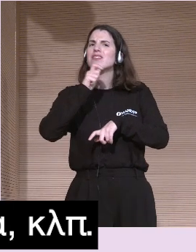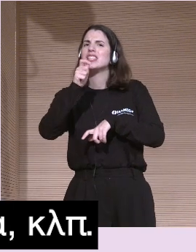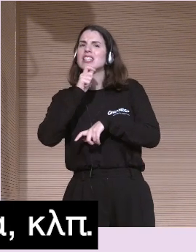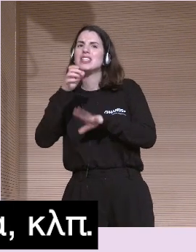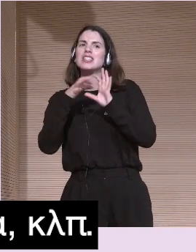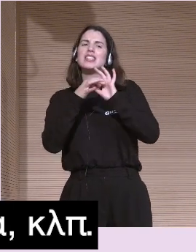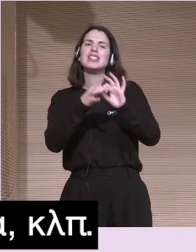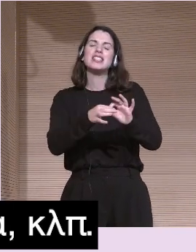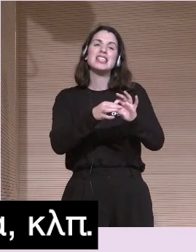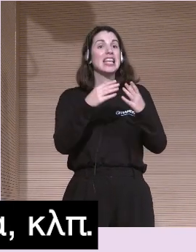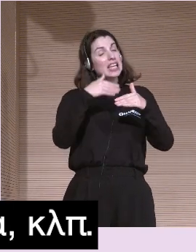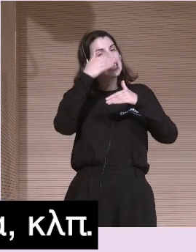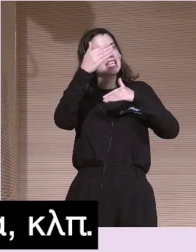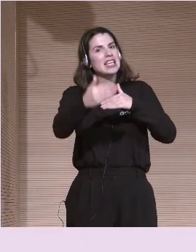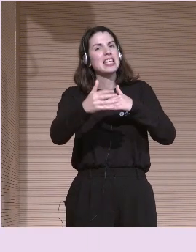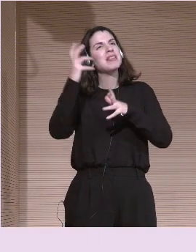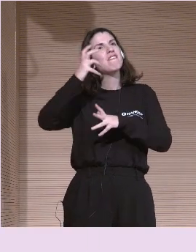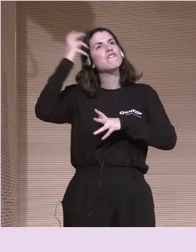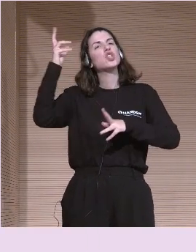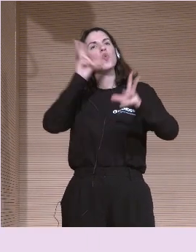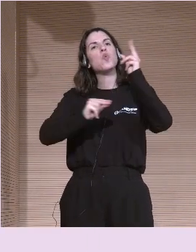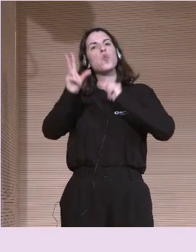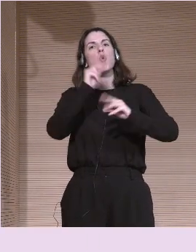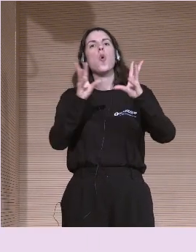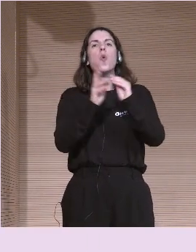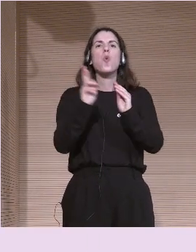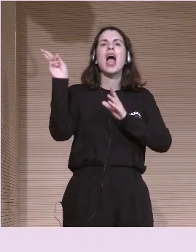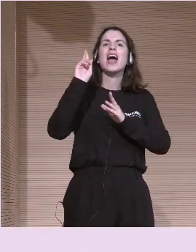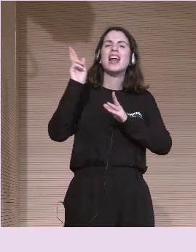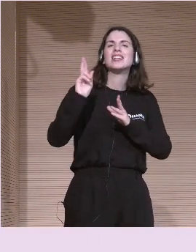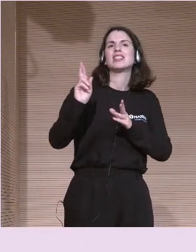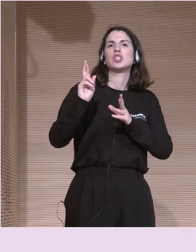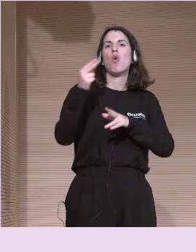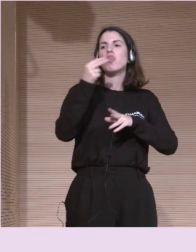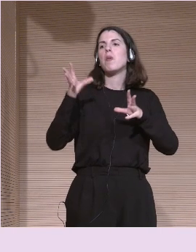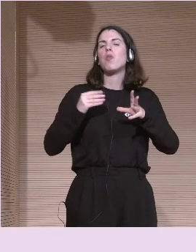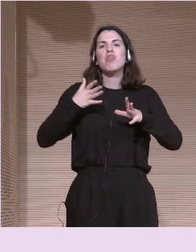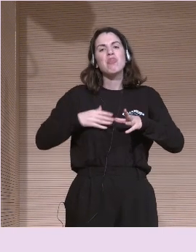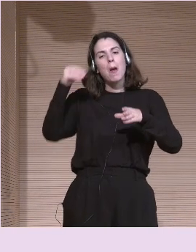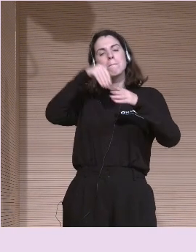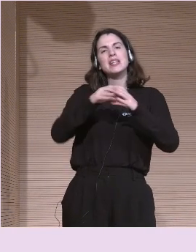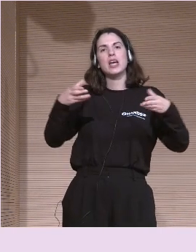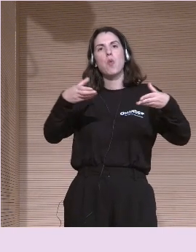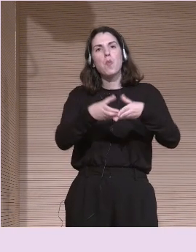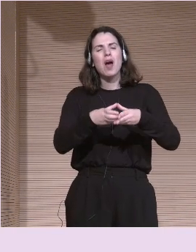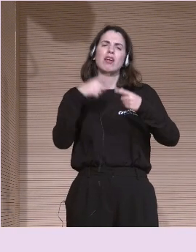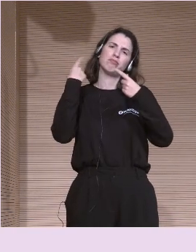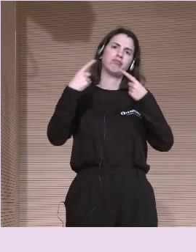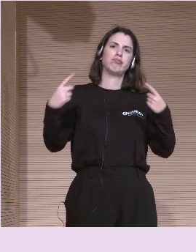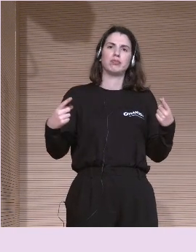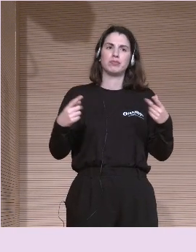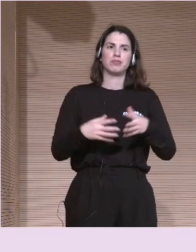about belonging and race and empire and so on. So I think having familiar stories is another aspect of being a welcoming space. We're a